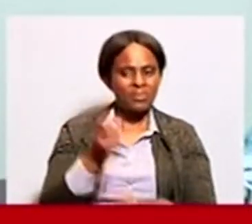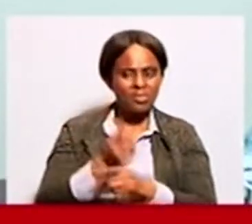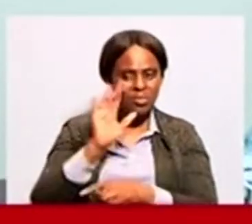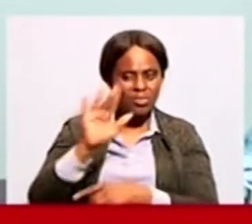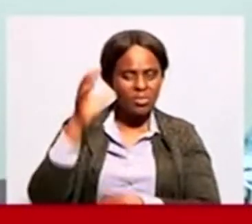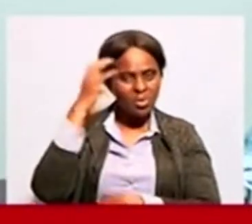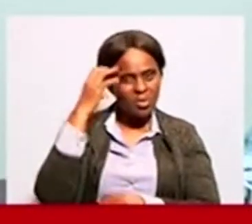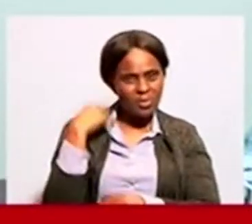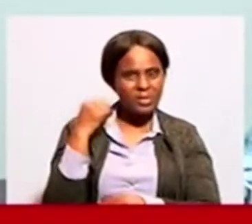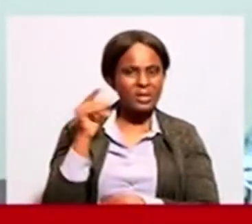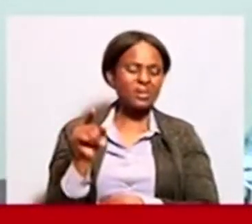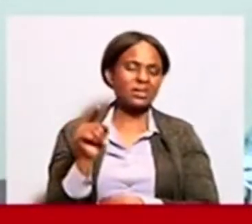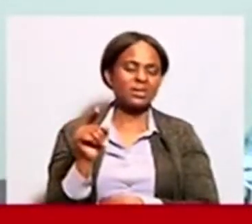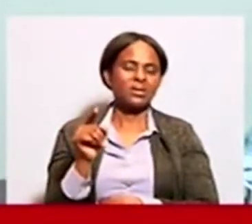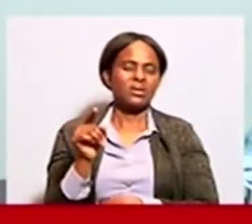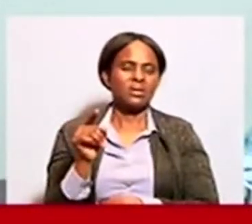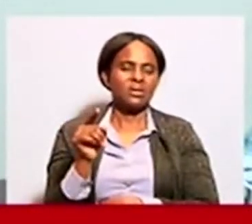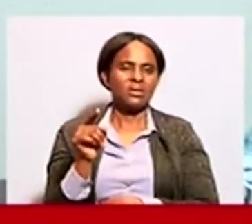office to